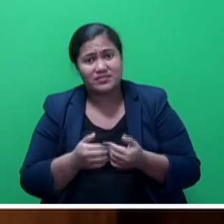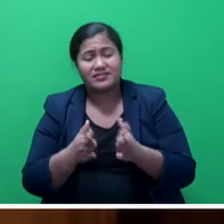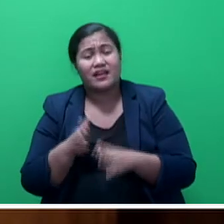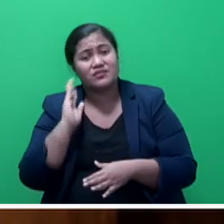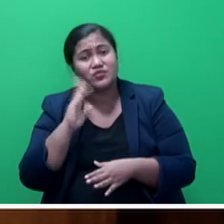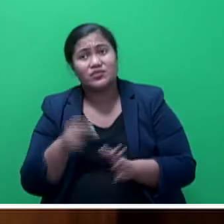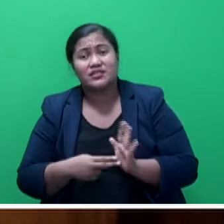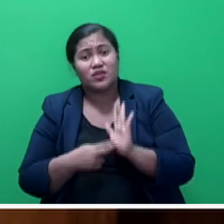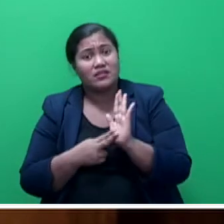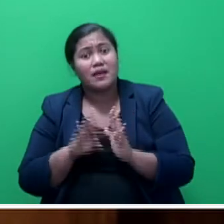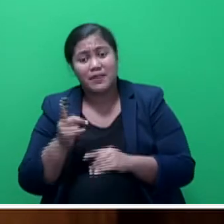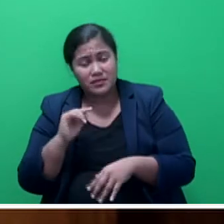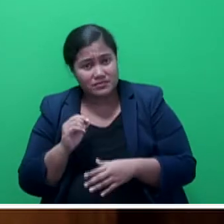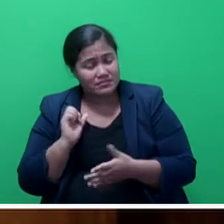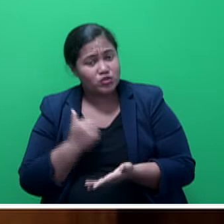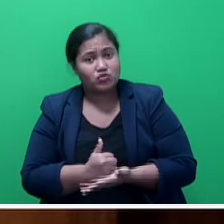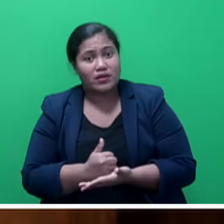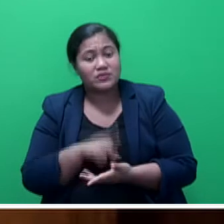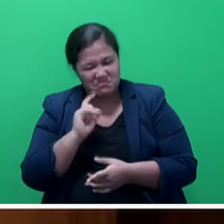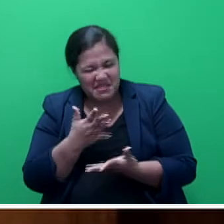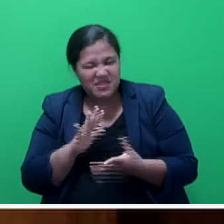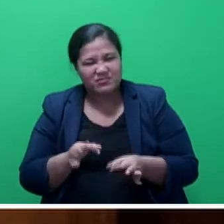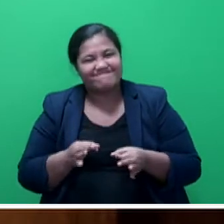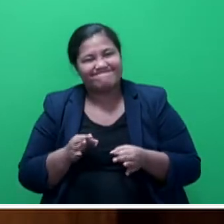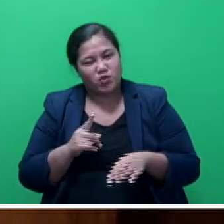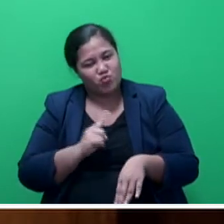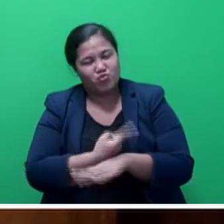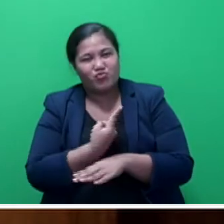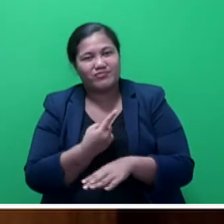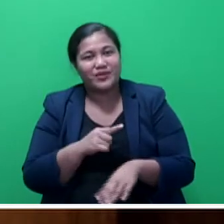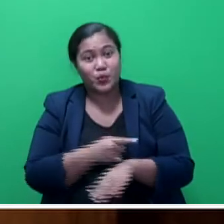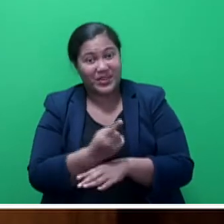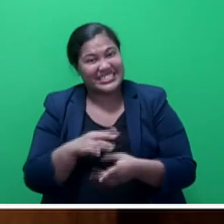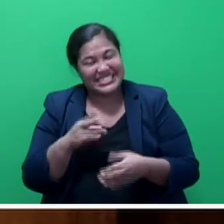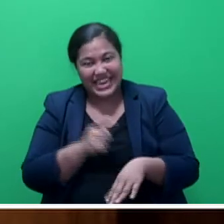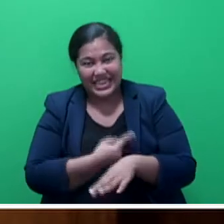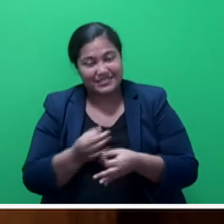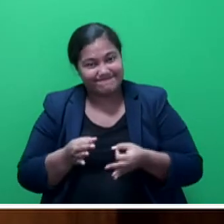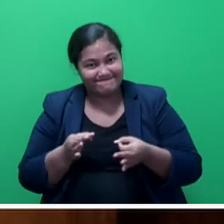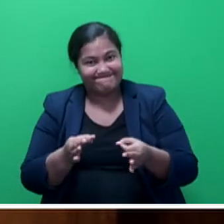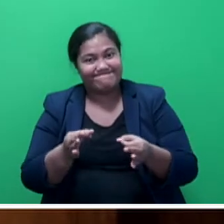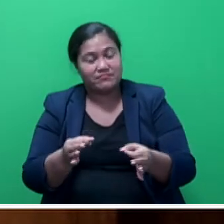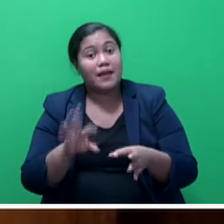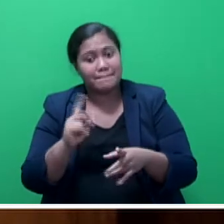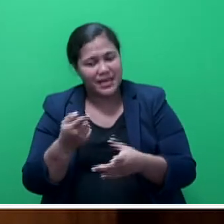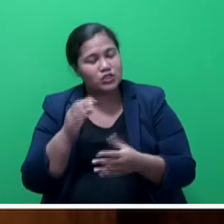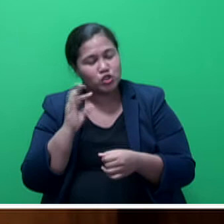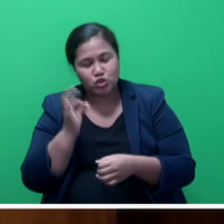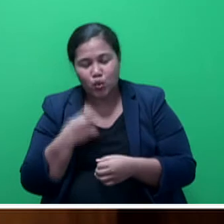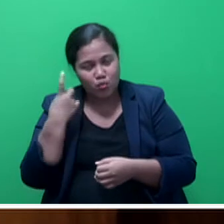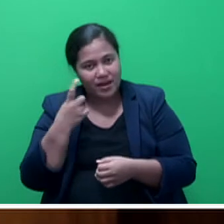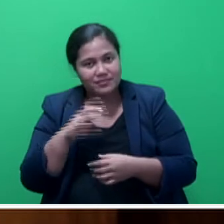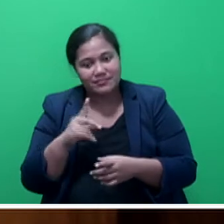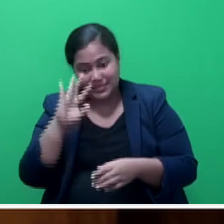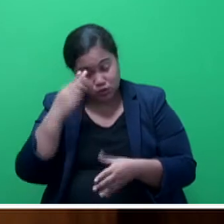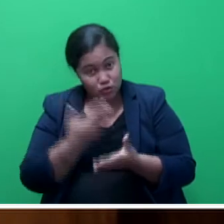assure you, should we be delayed by another week, we can assure the House that the studies of these students will not be affected. We will realign our